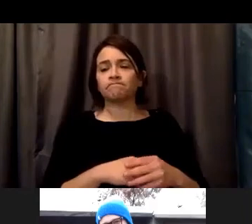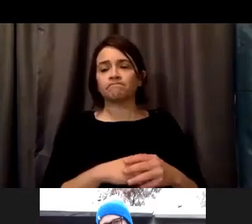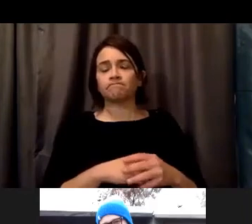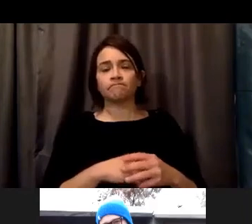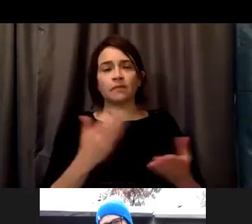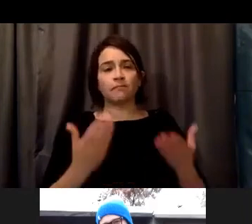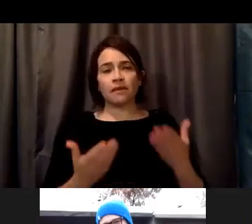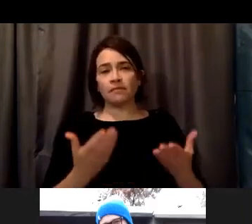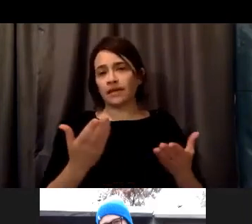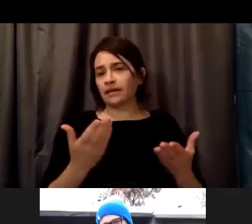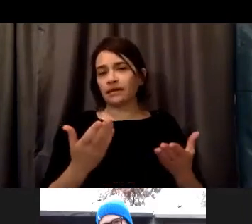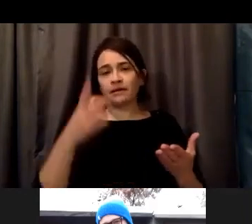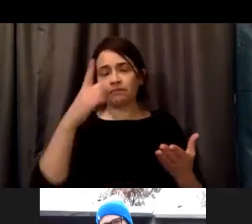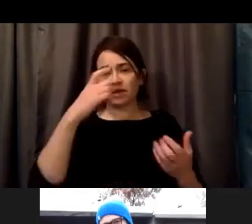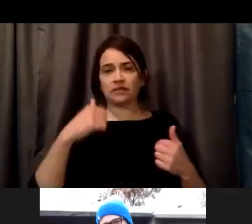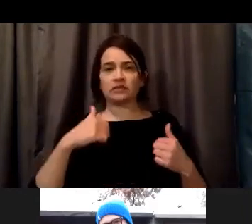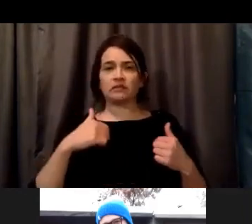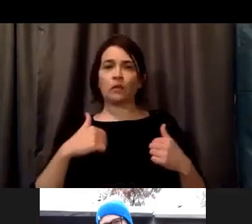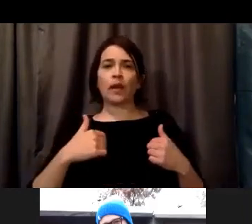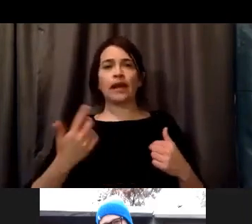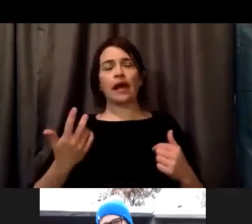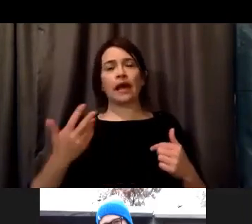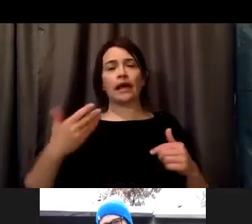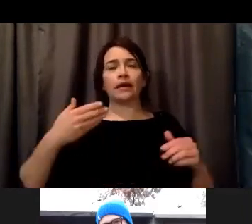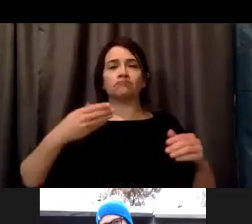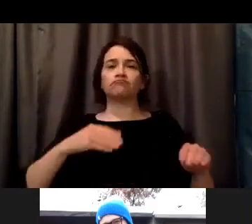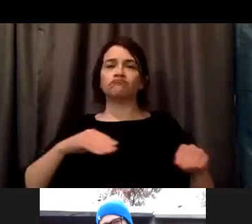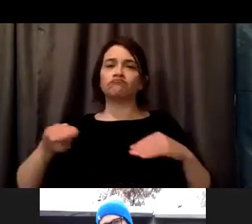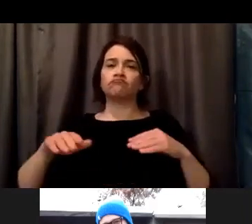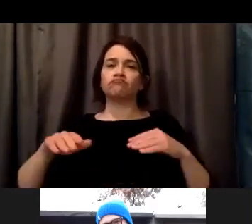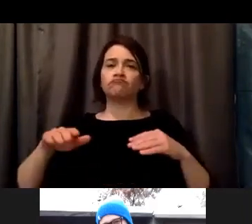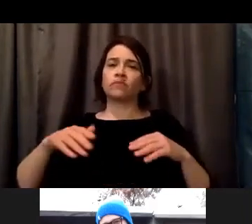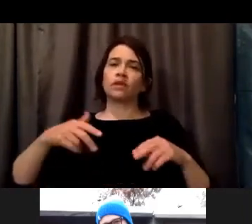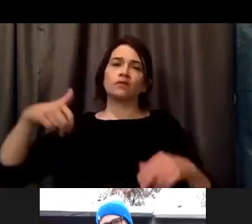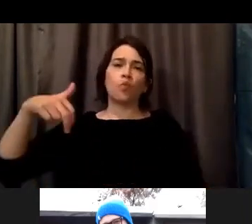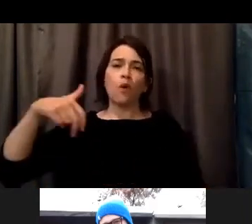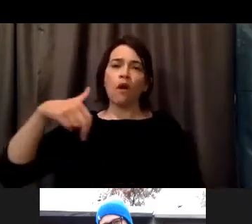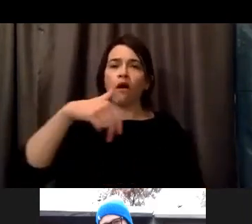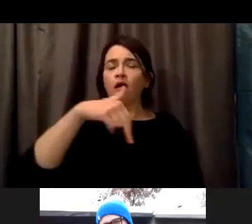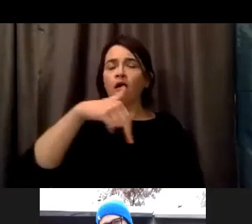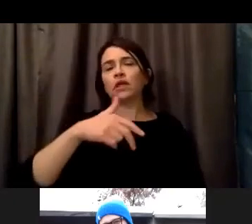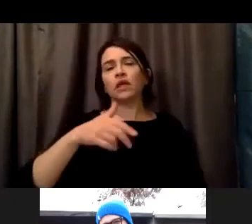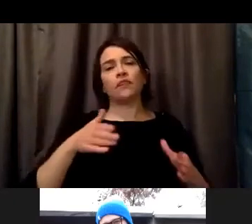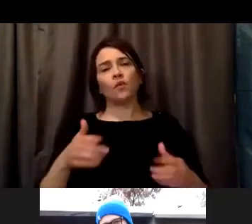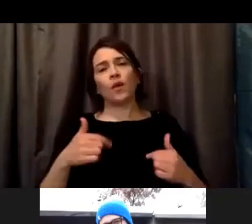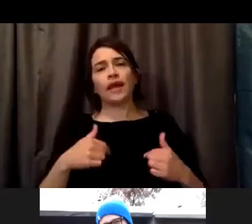carry myself, and the way I walk, the way I speak, and the way we